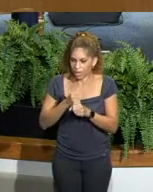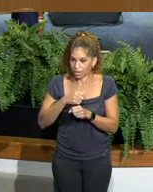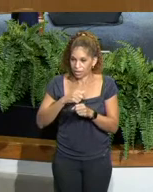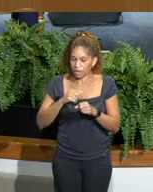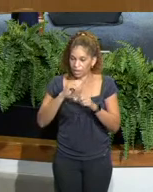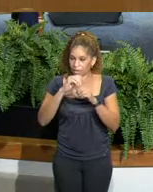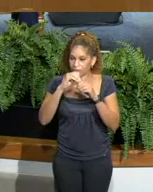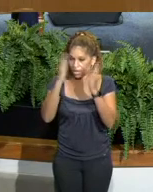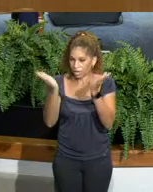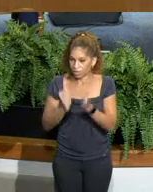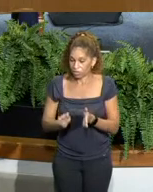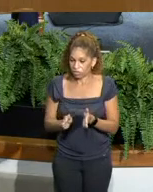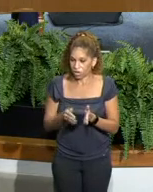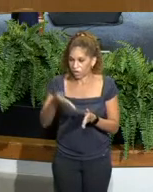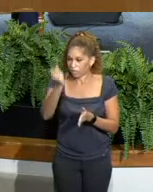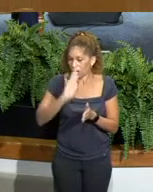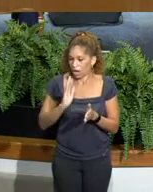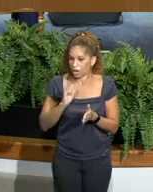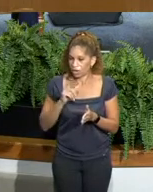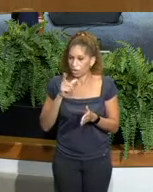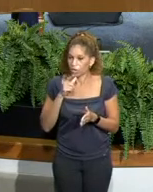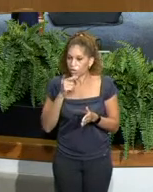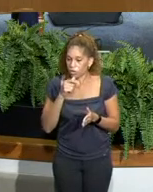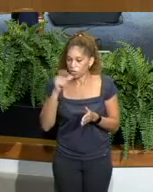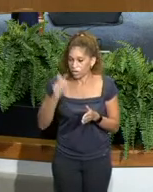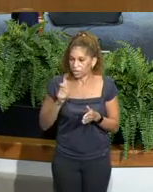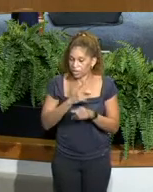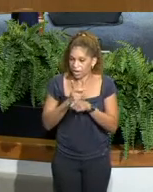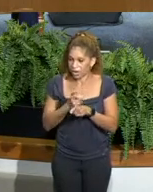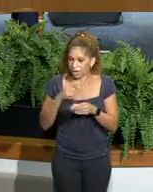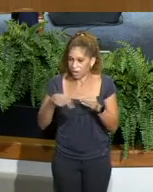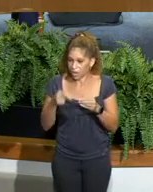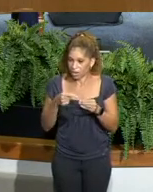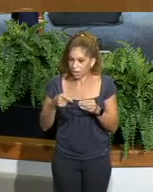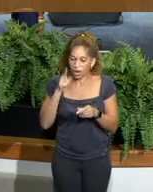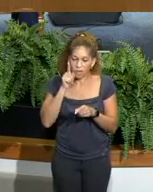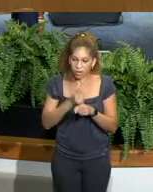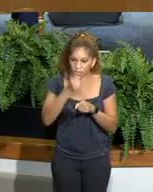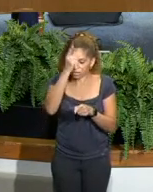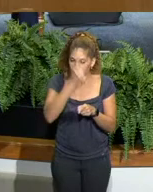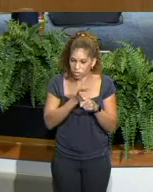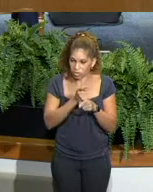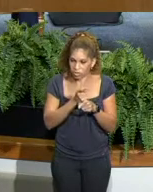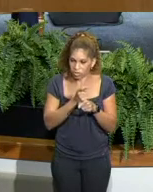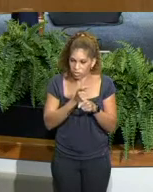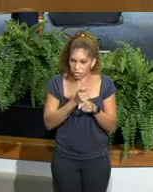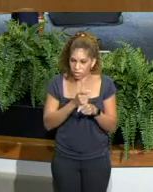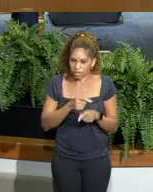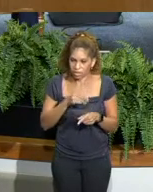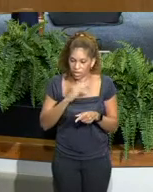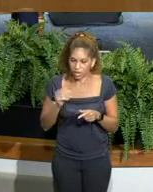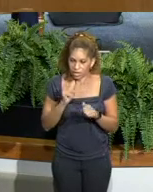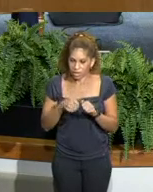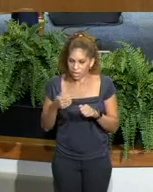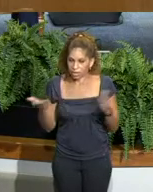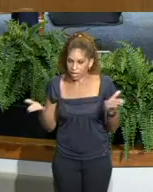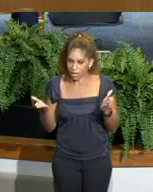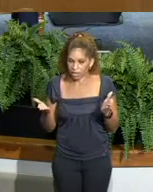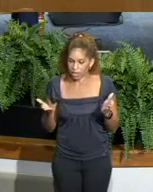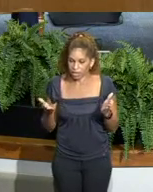God who are supposed to care about our brothers and sisters, and anything, any policy that robs that, we have to challenge